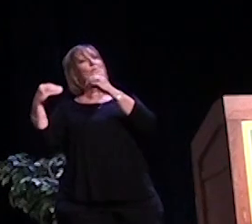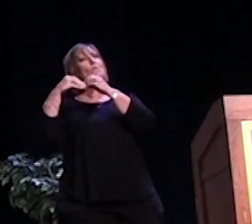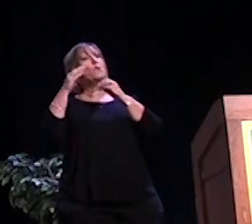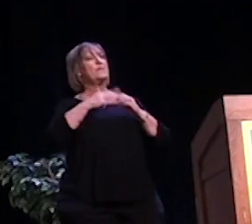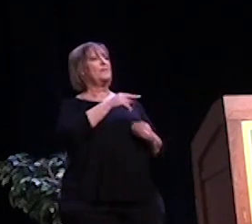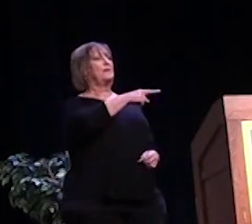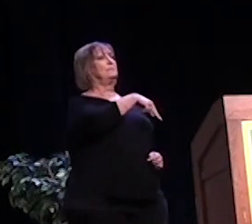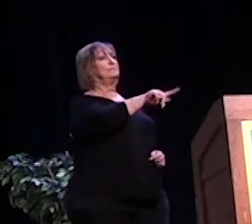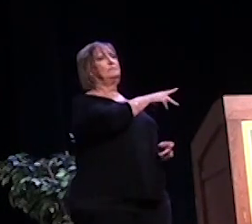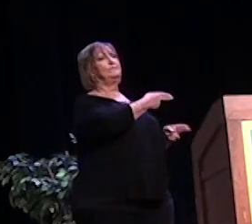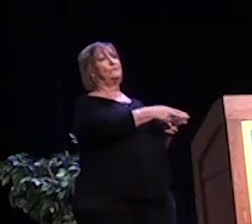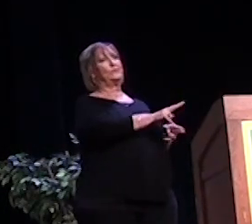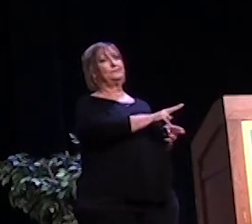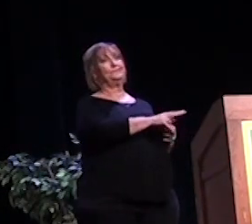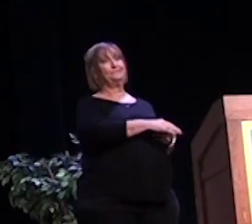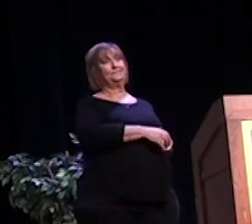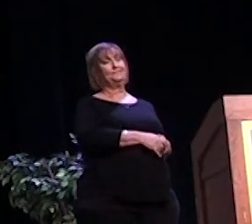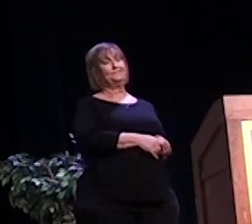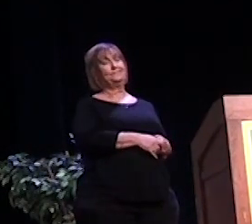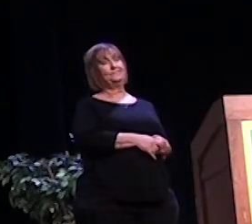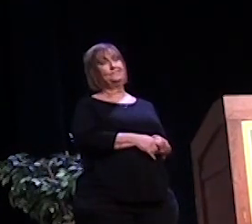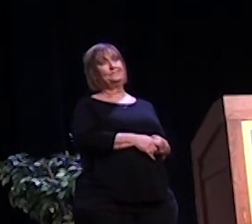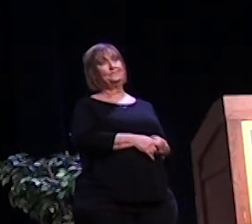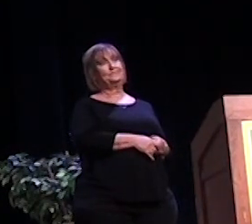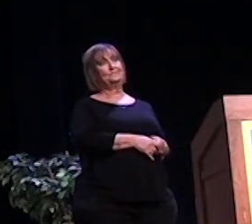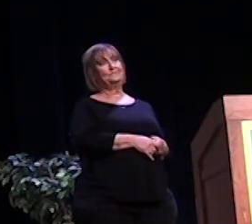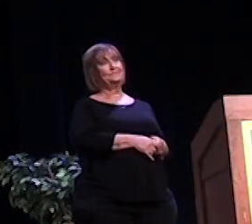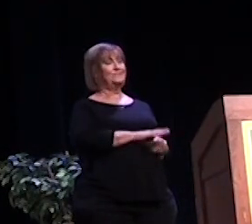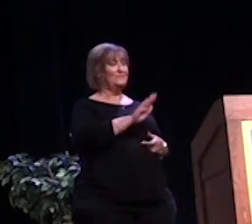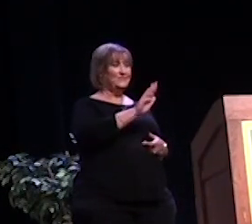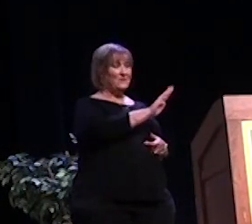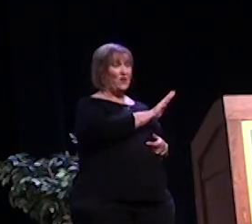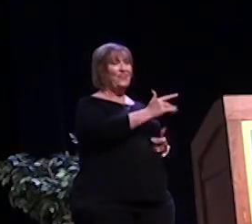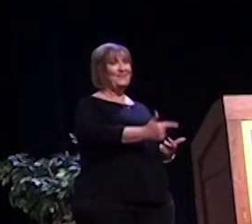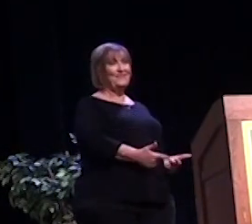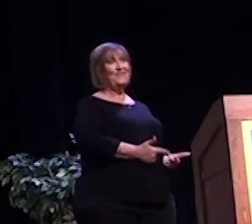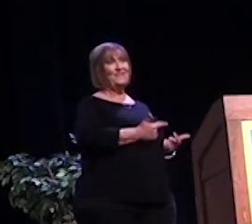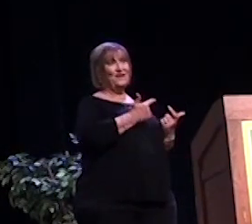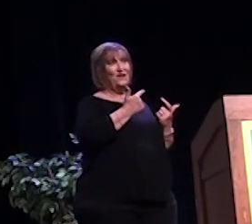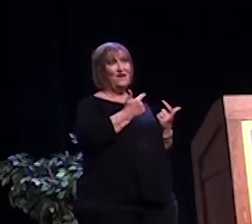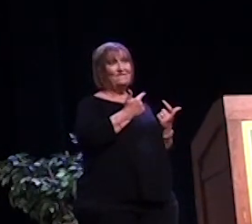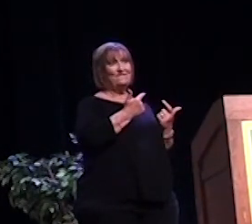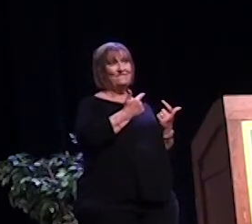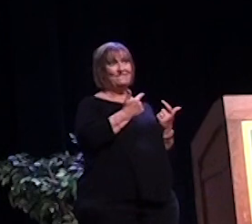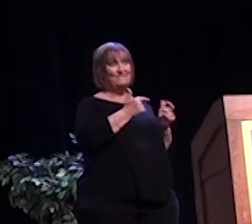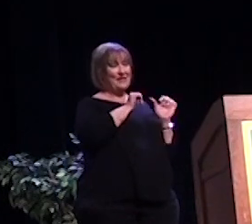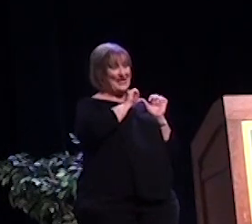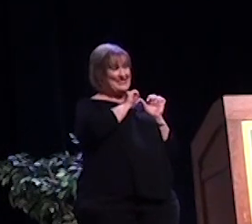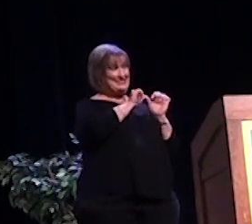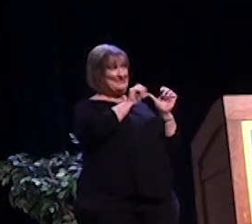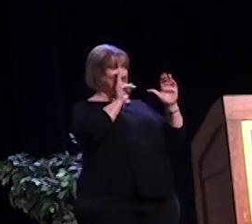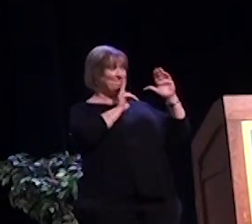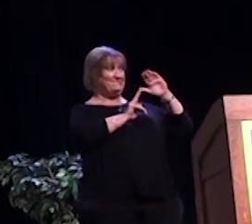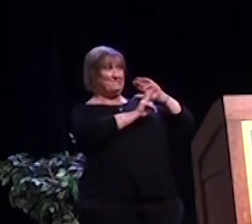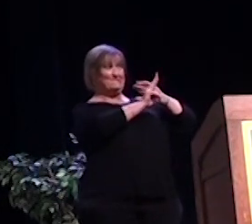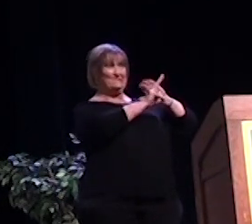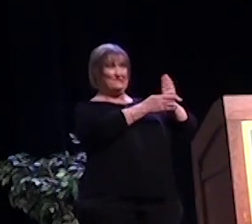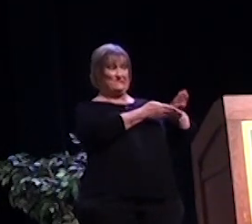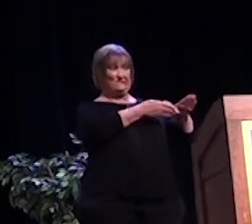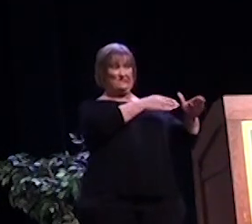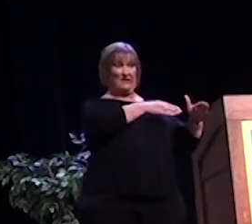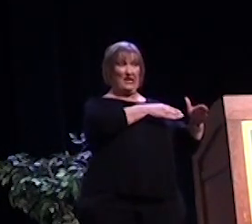in the nation, you are probably expecting, your life expectancy is about 25 years after someone has a